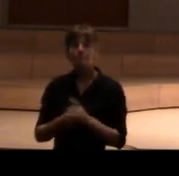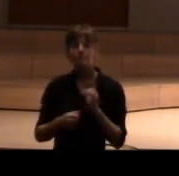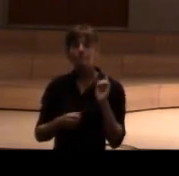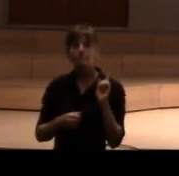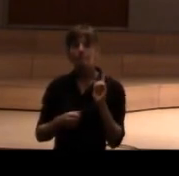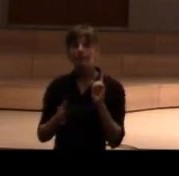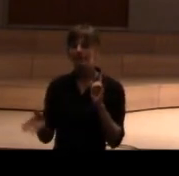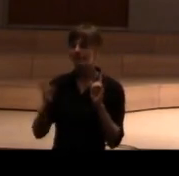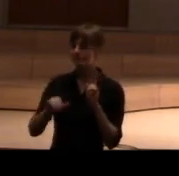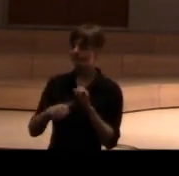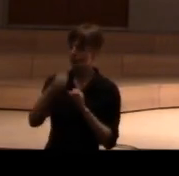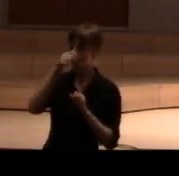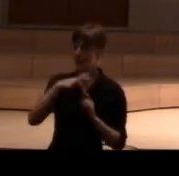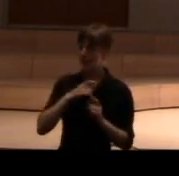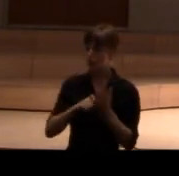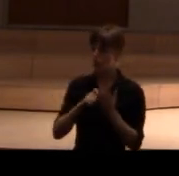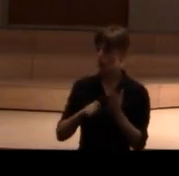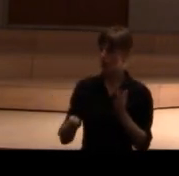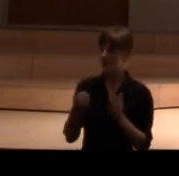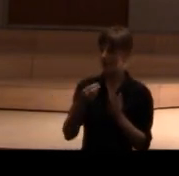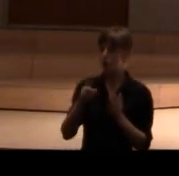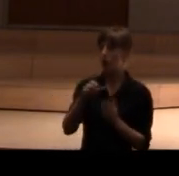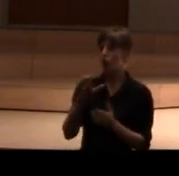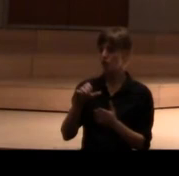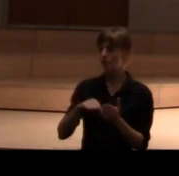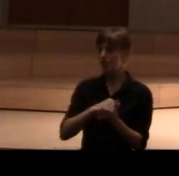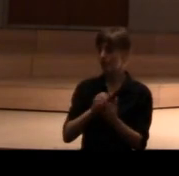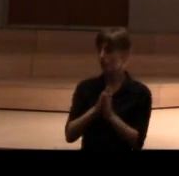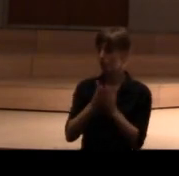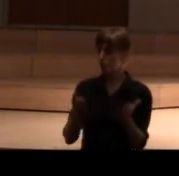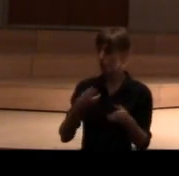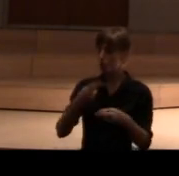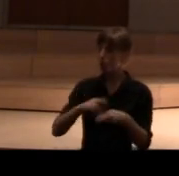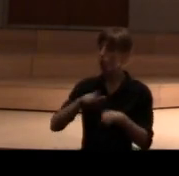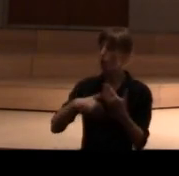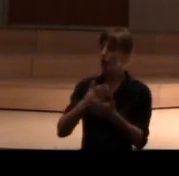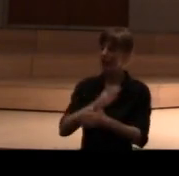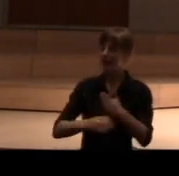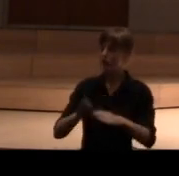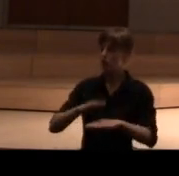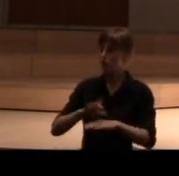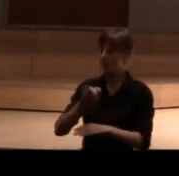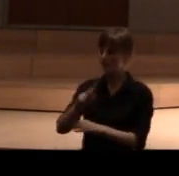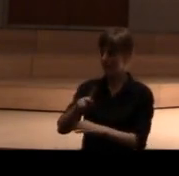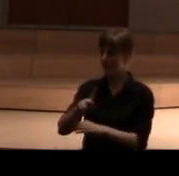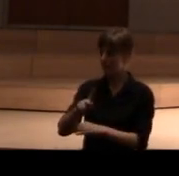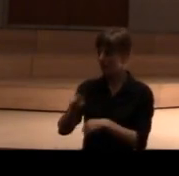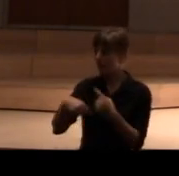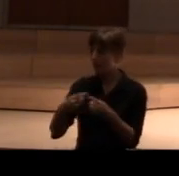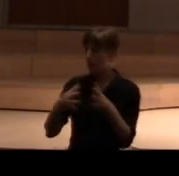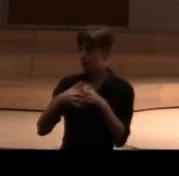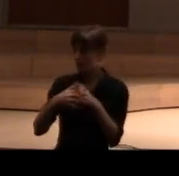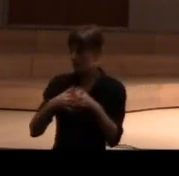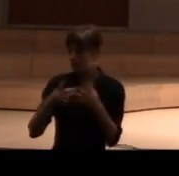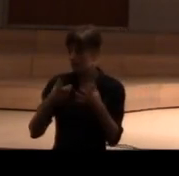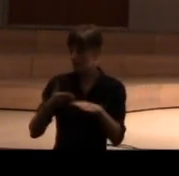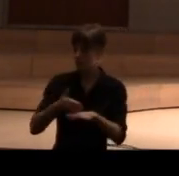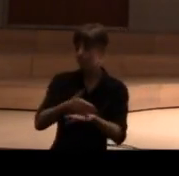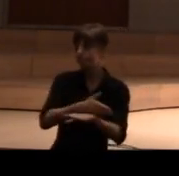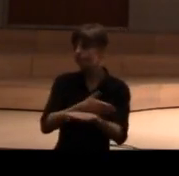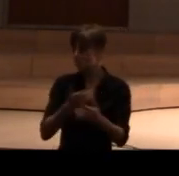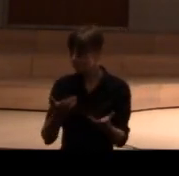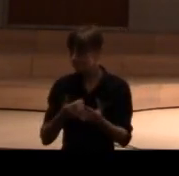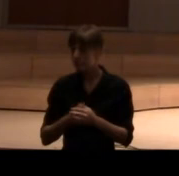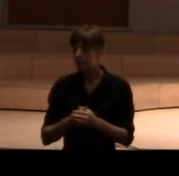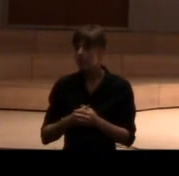written a several hundred page book called All Hands on Deck, Why America Needs a Learning Revolution. He's a junior in high school, by the way. The research that he did for